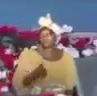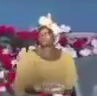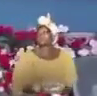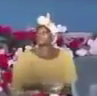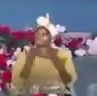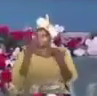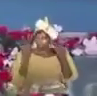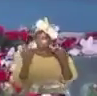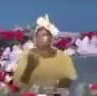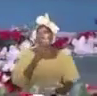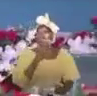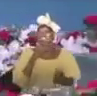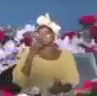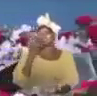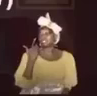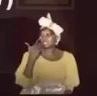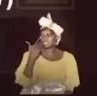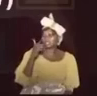God helping someone?